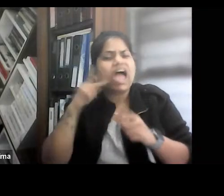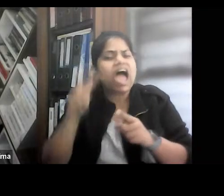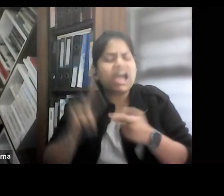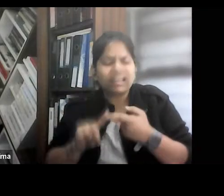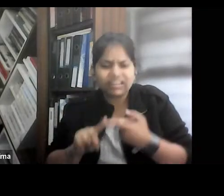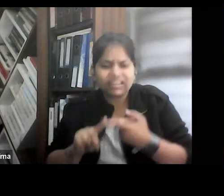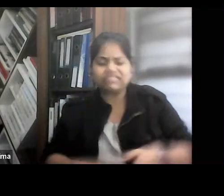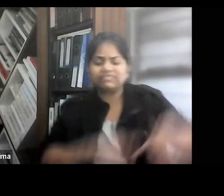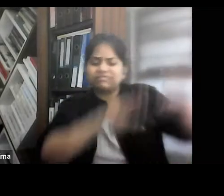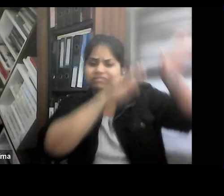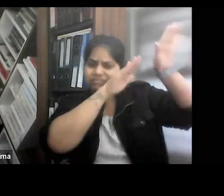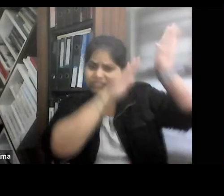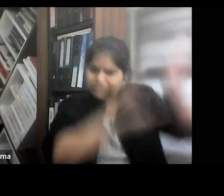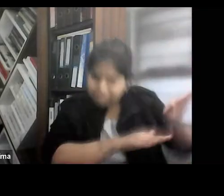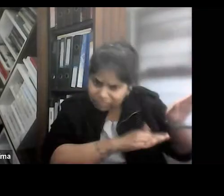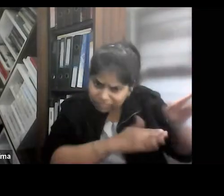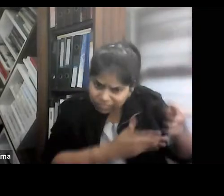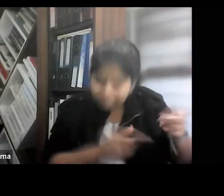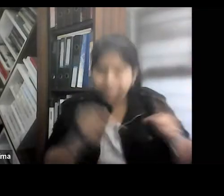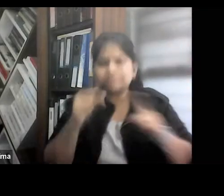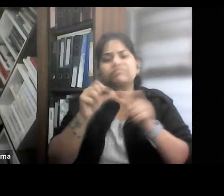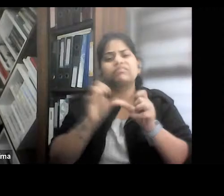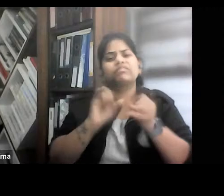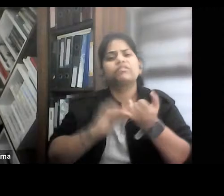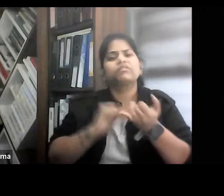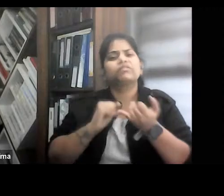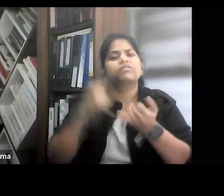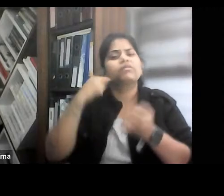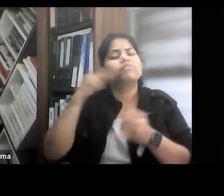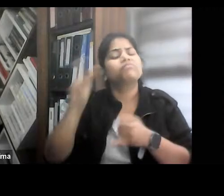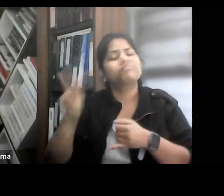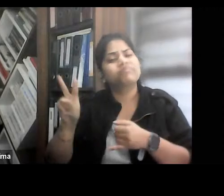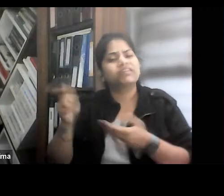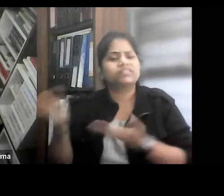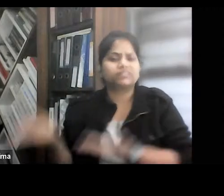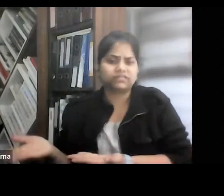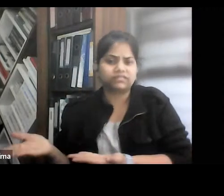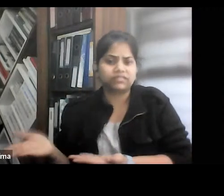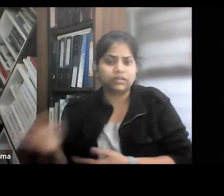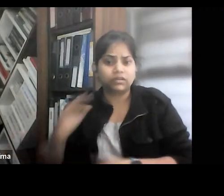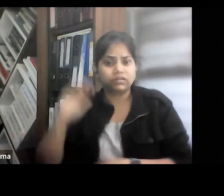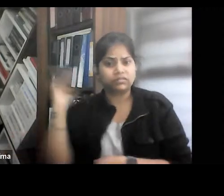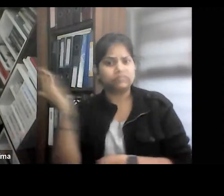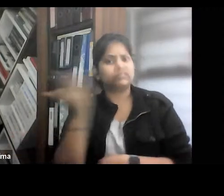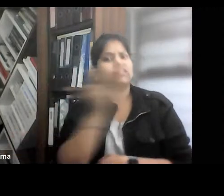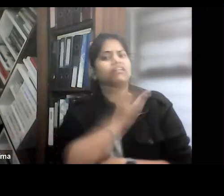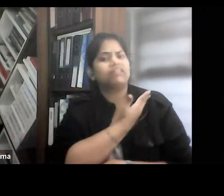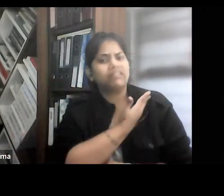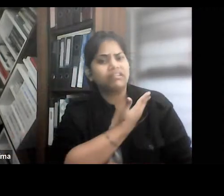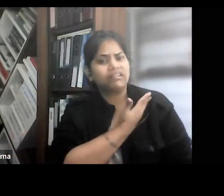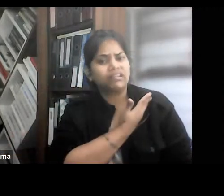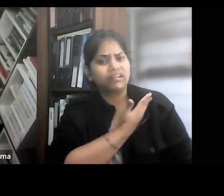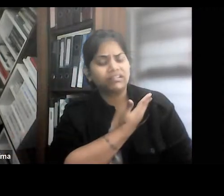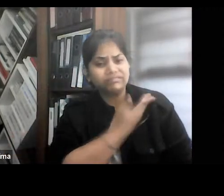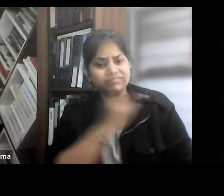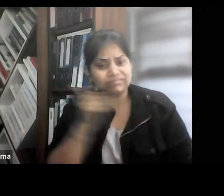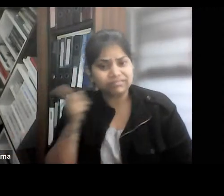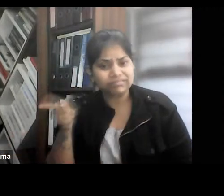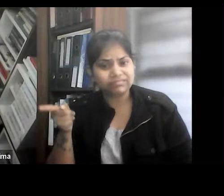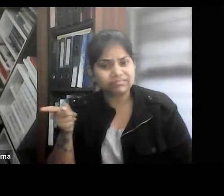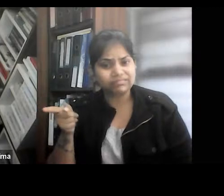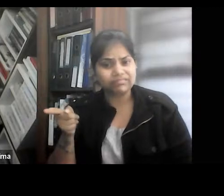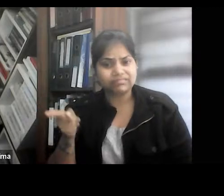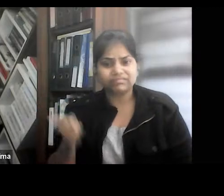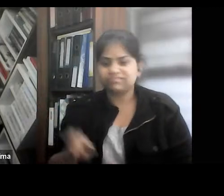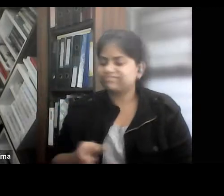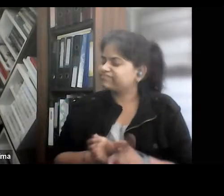passive entities. Their rights, RIGHTS, totally being